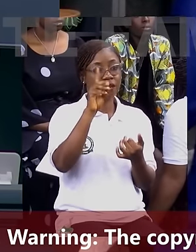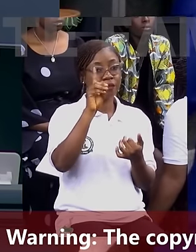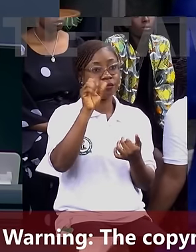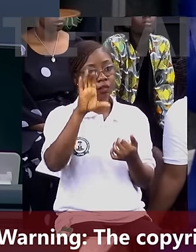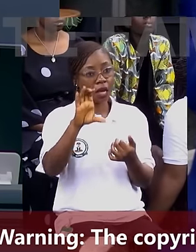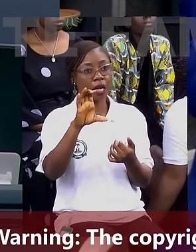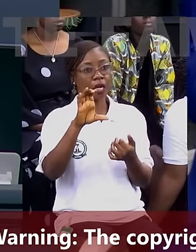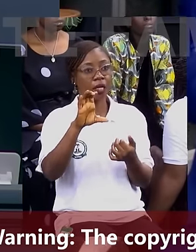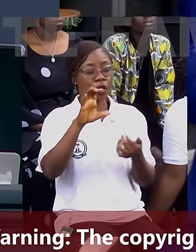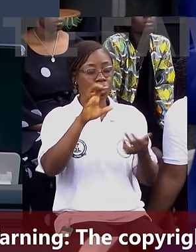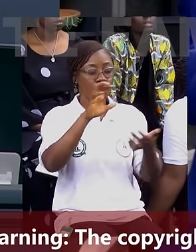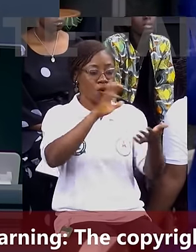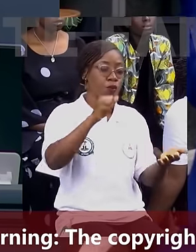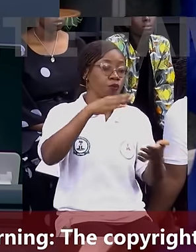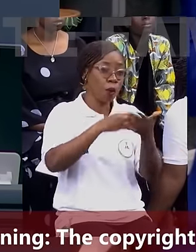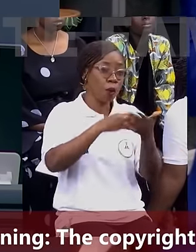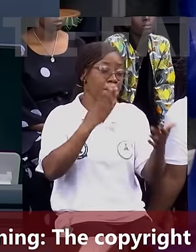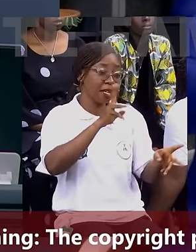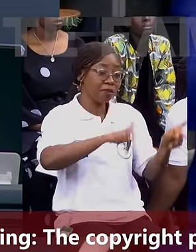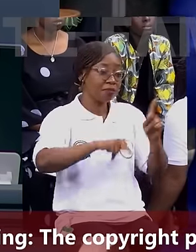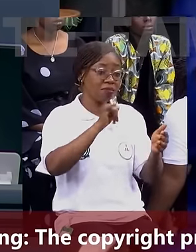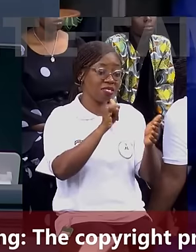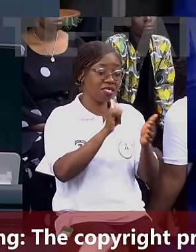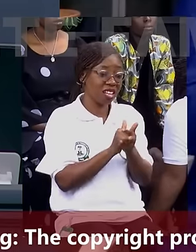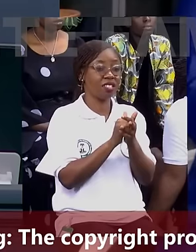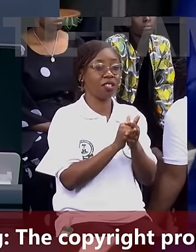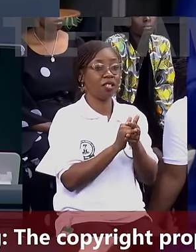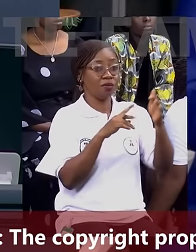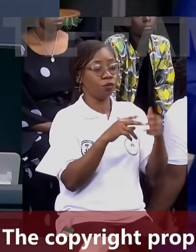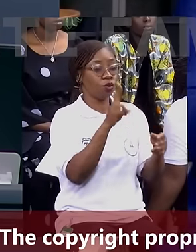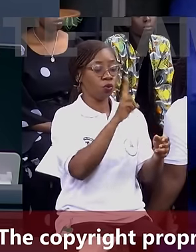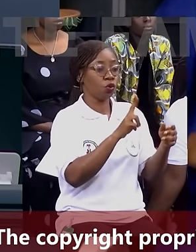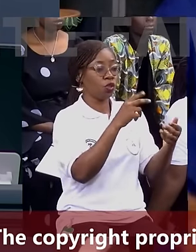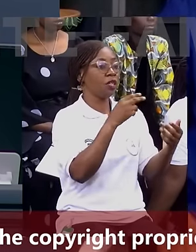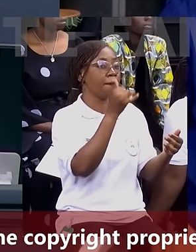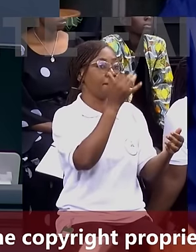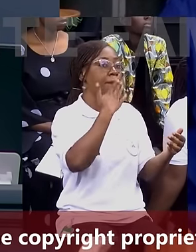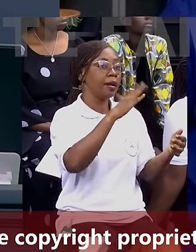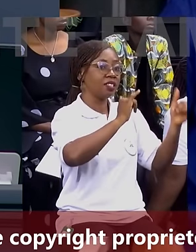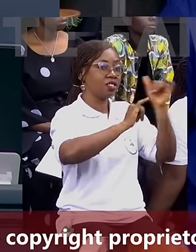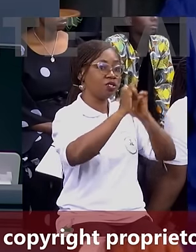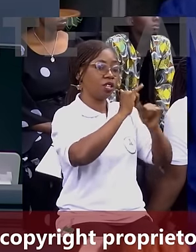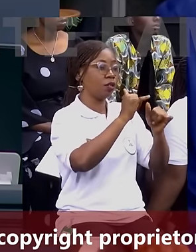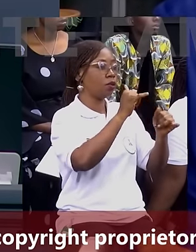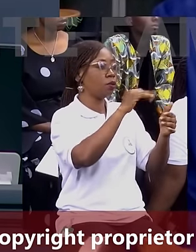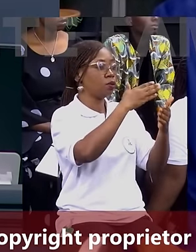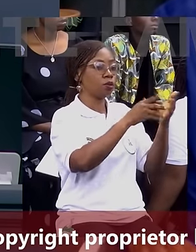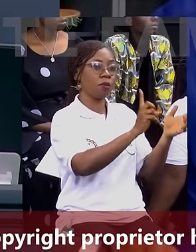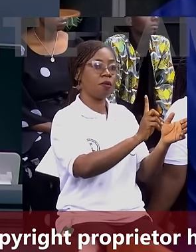who were adulterating some drinks somewhere. And they follow standard.